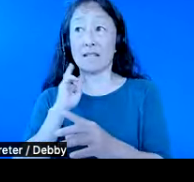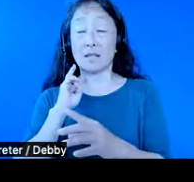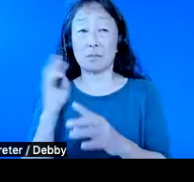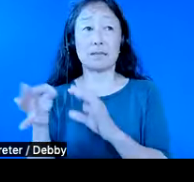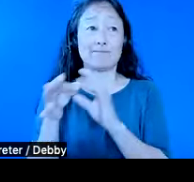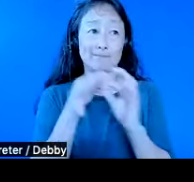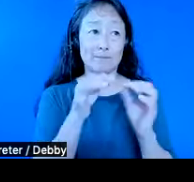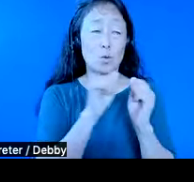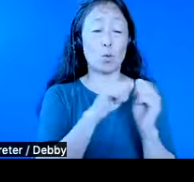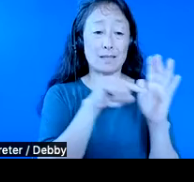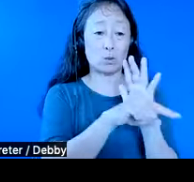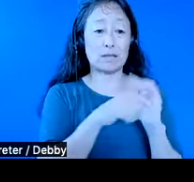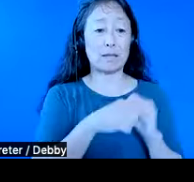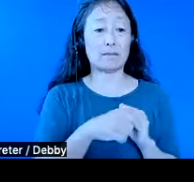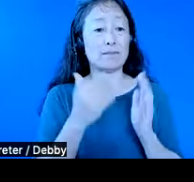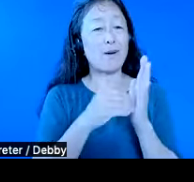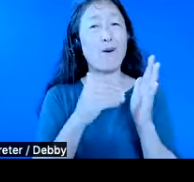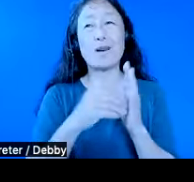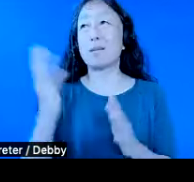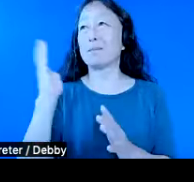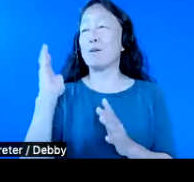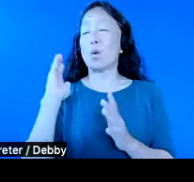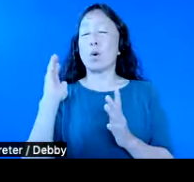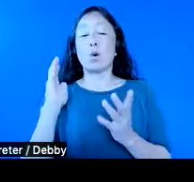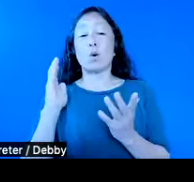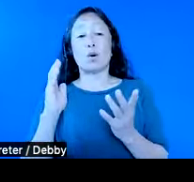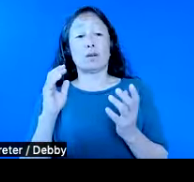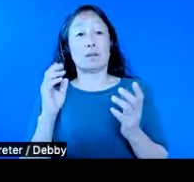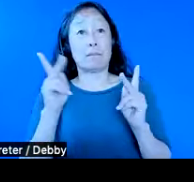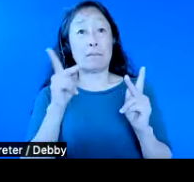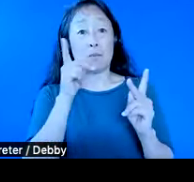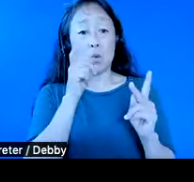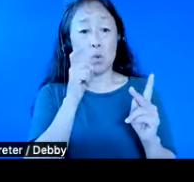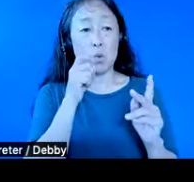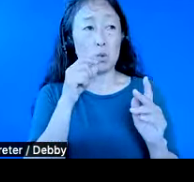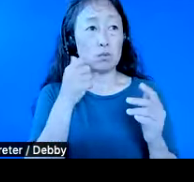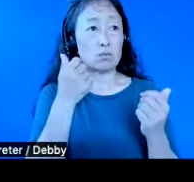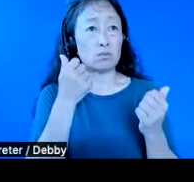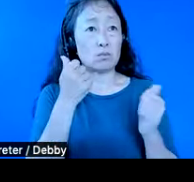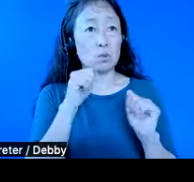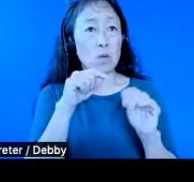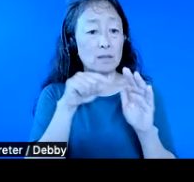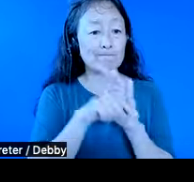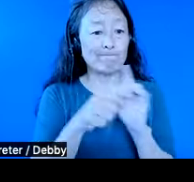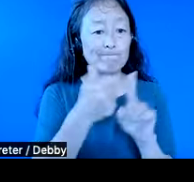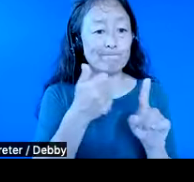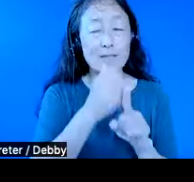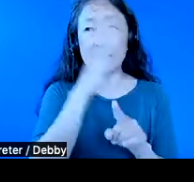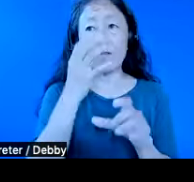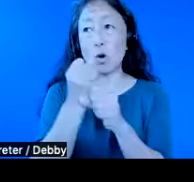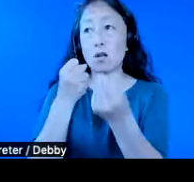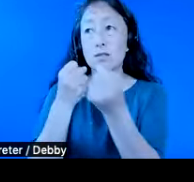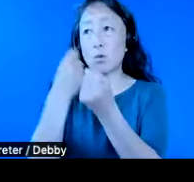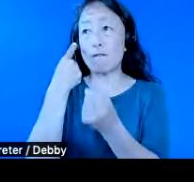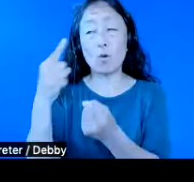type of validation or support or services for sexual violence. There was